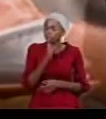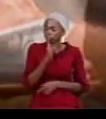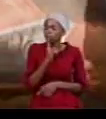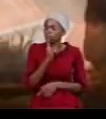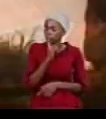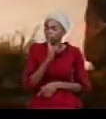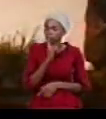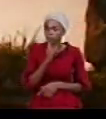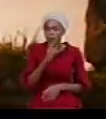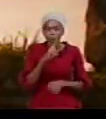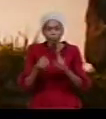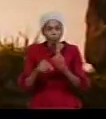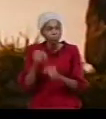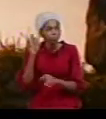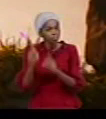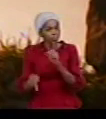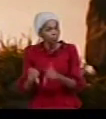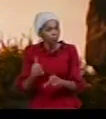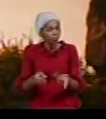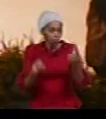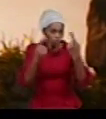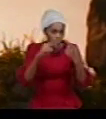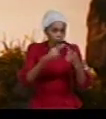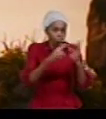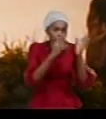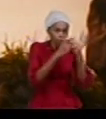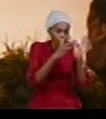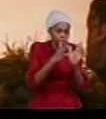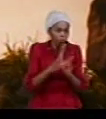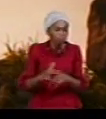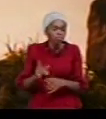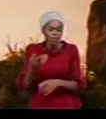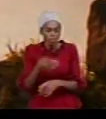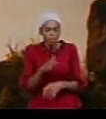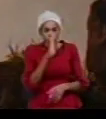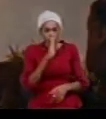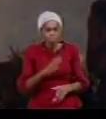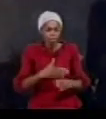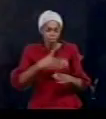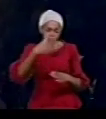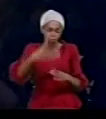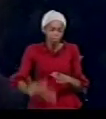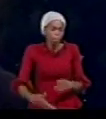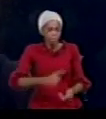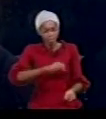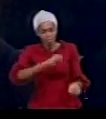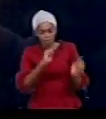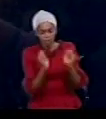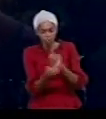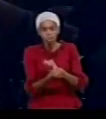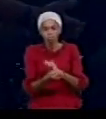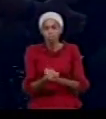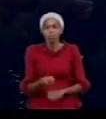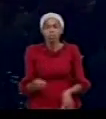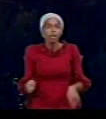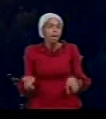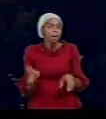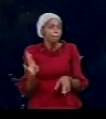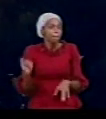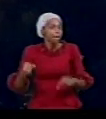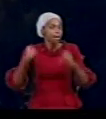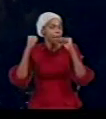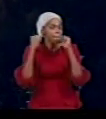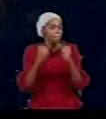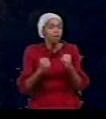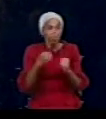that when people come to Christ, there will be a total transformation by the power